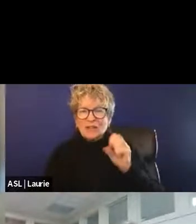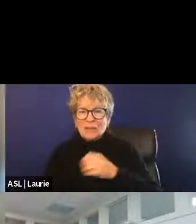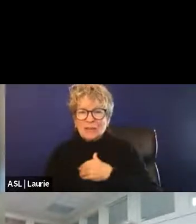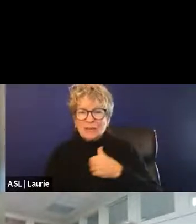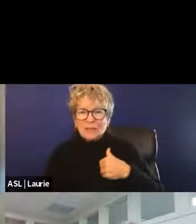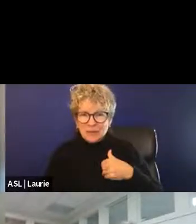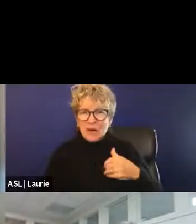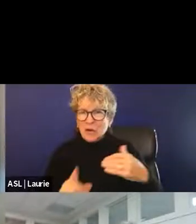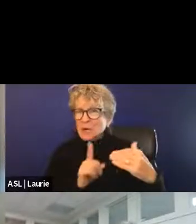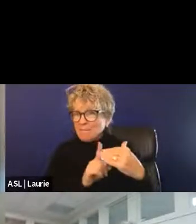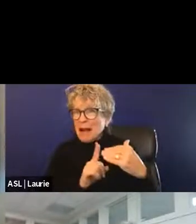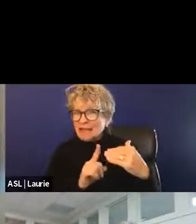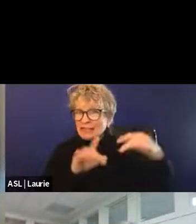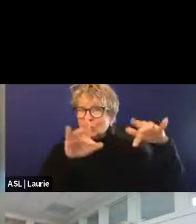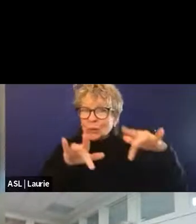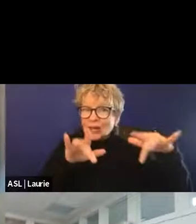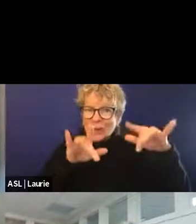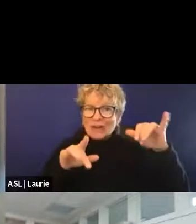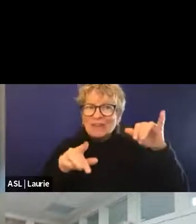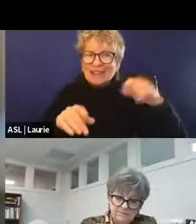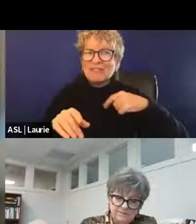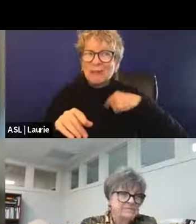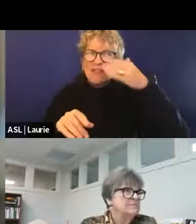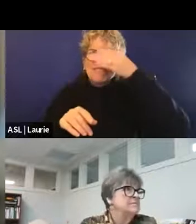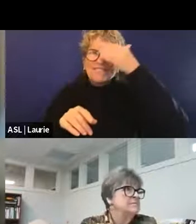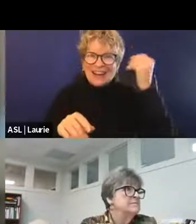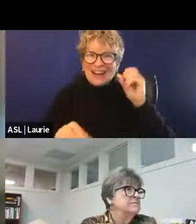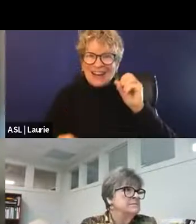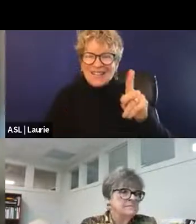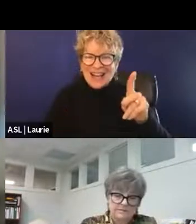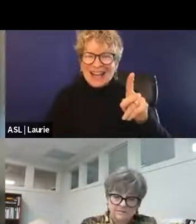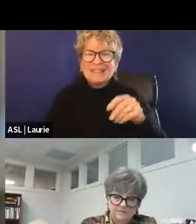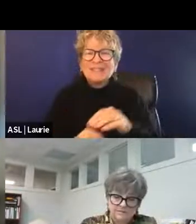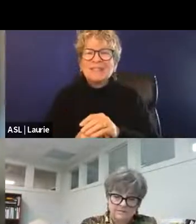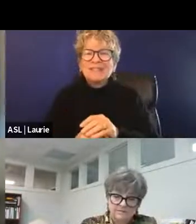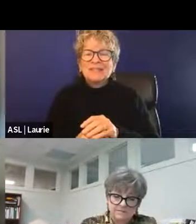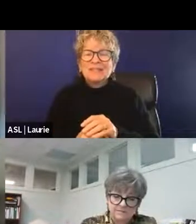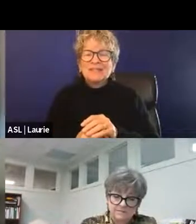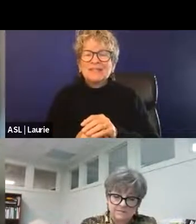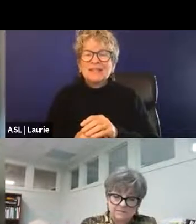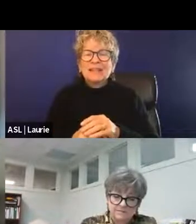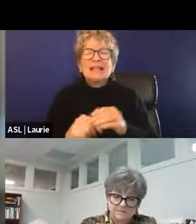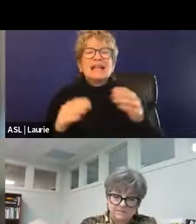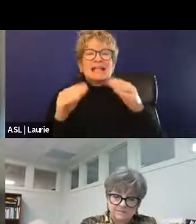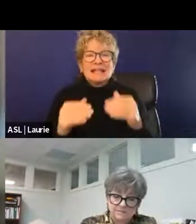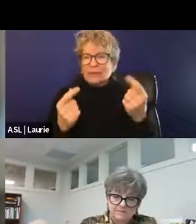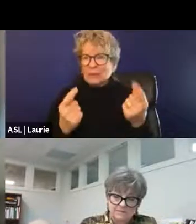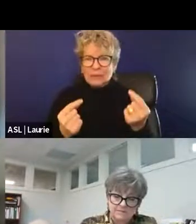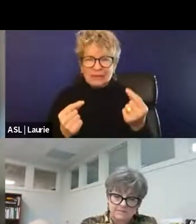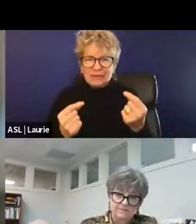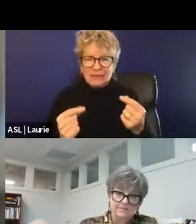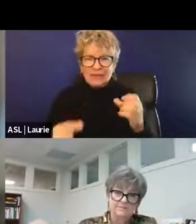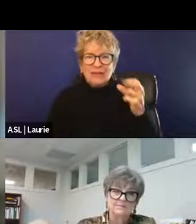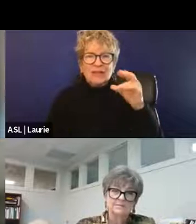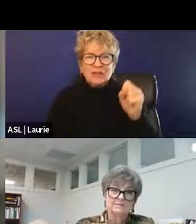to record in case we forget, that would be wonderful. So what's going to happen, as I said, is our CRIS